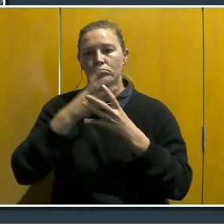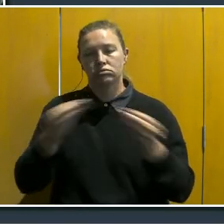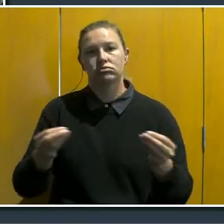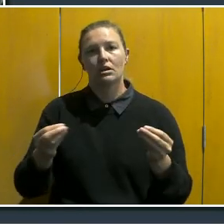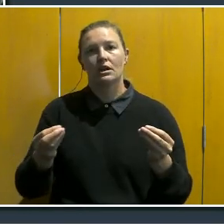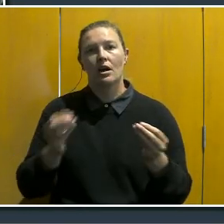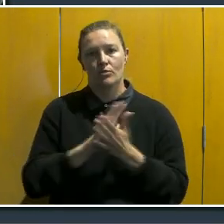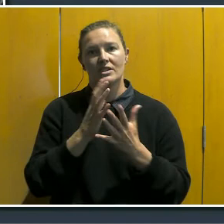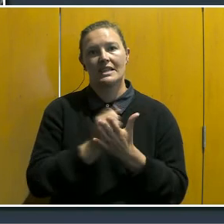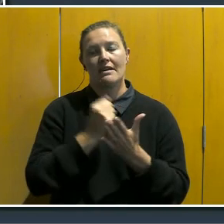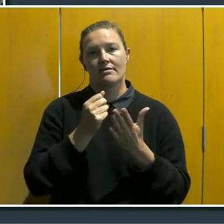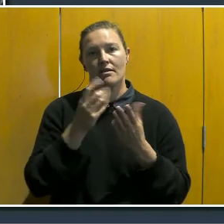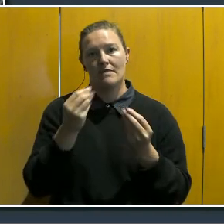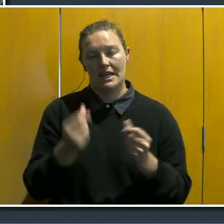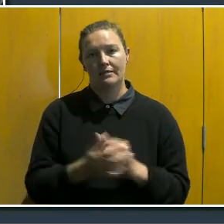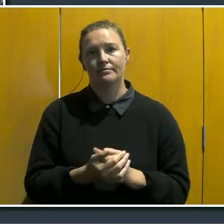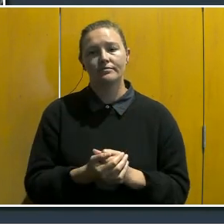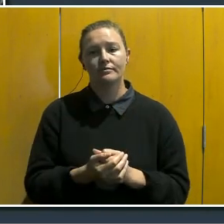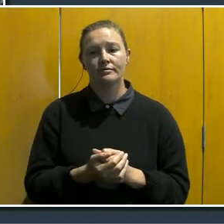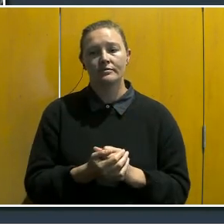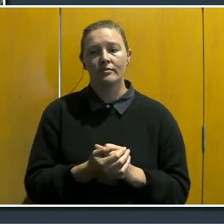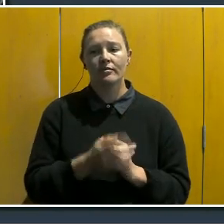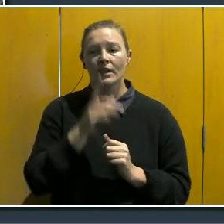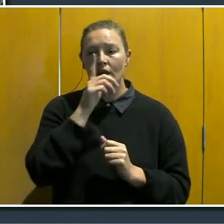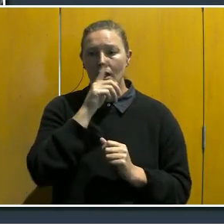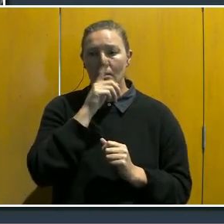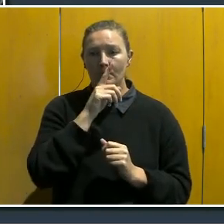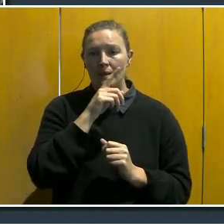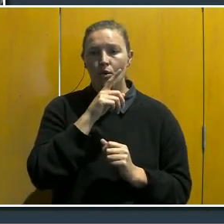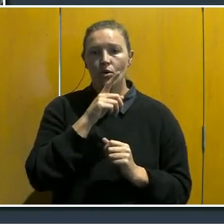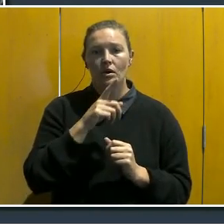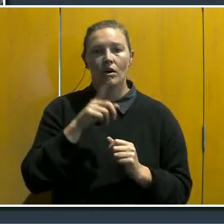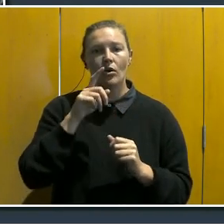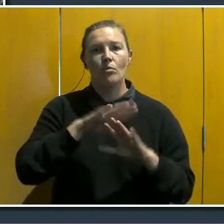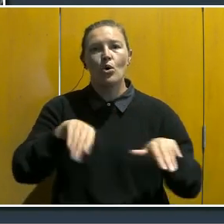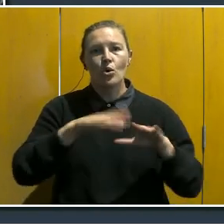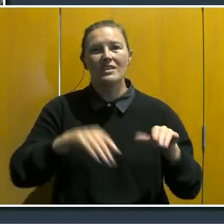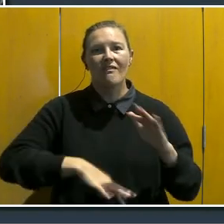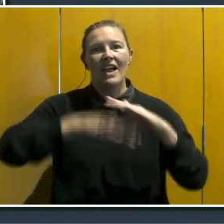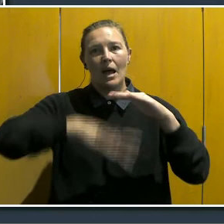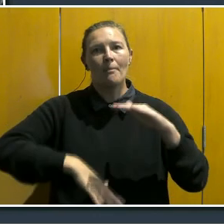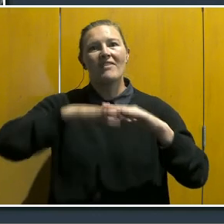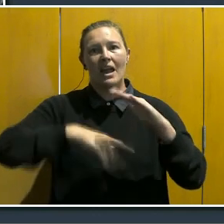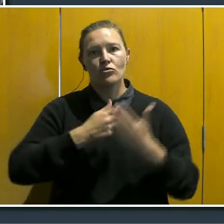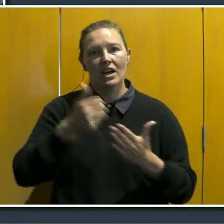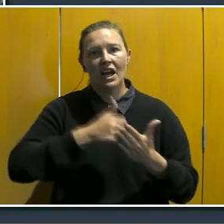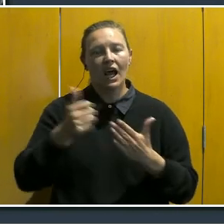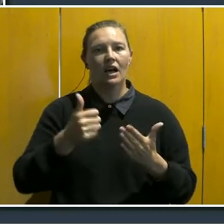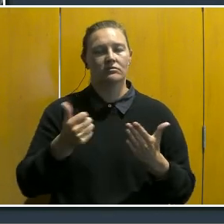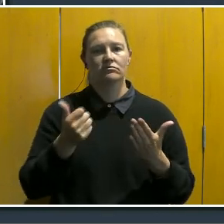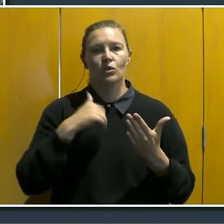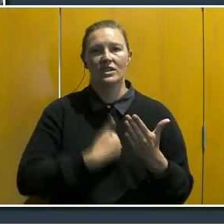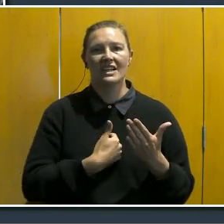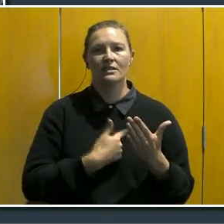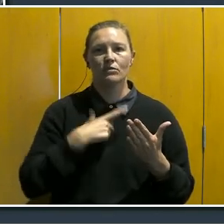and major savings would be made. The people who fill pools two or three times a year would cease. Unnecessary lawns would go brown, and some